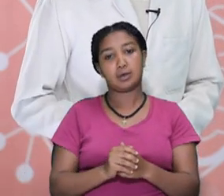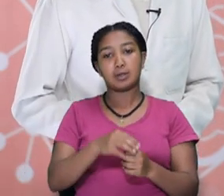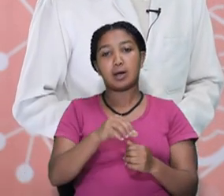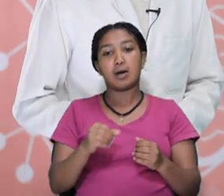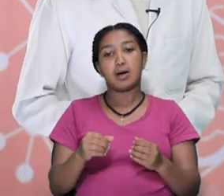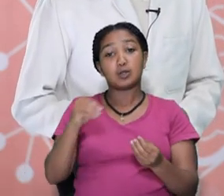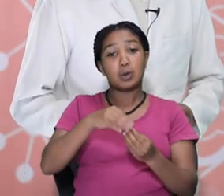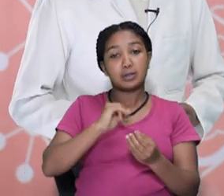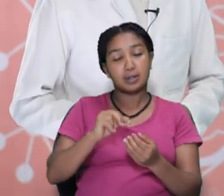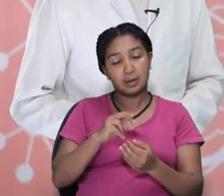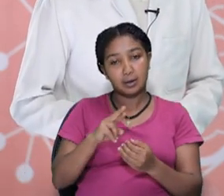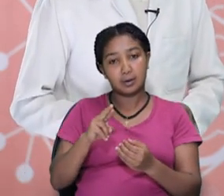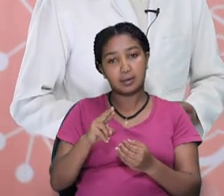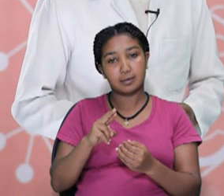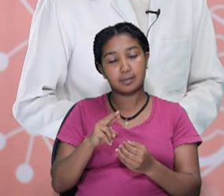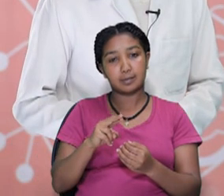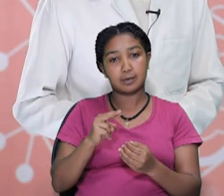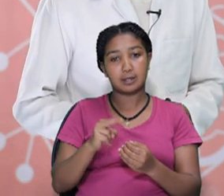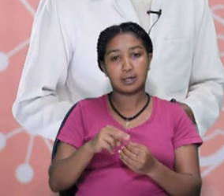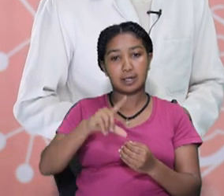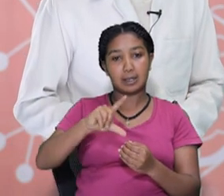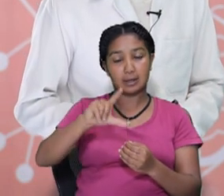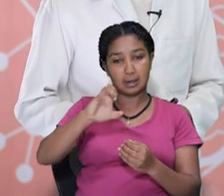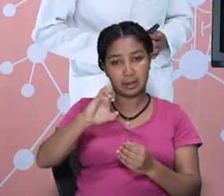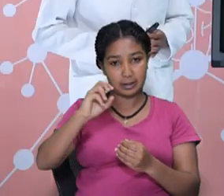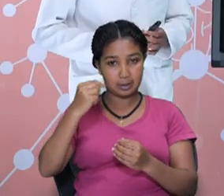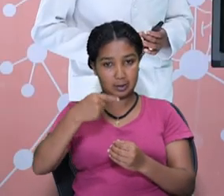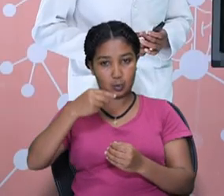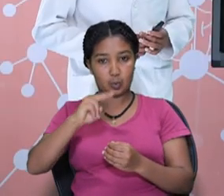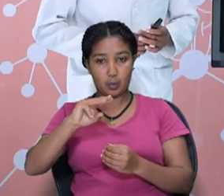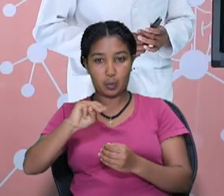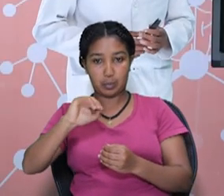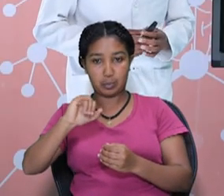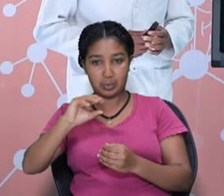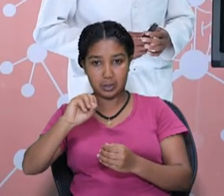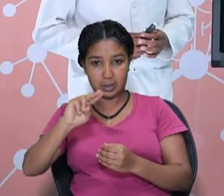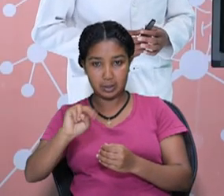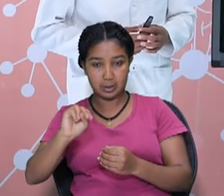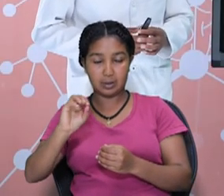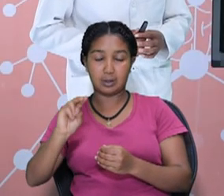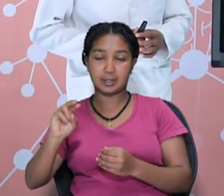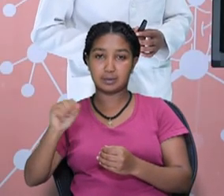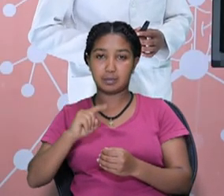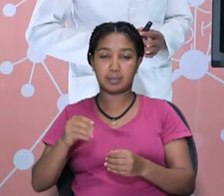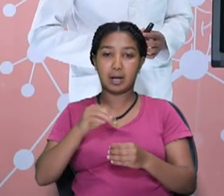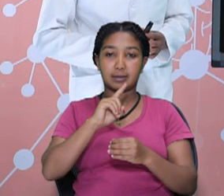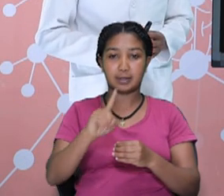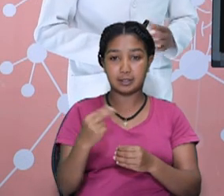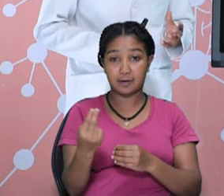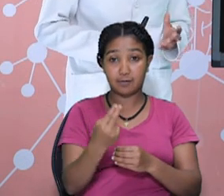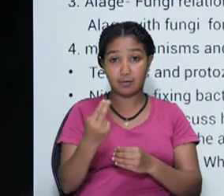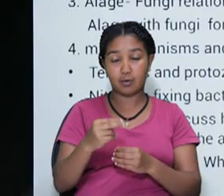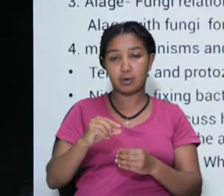And as well also they are the leguminous plants, their root or the node part is served for